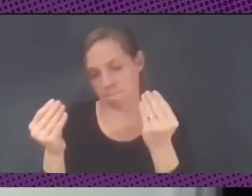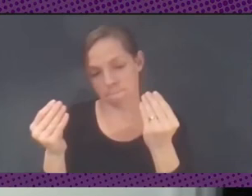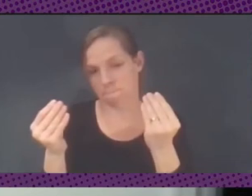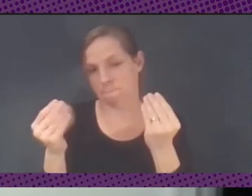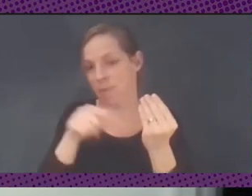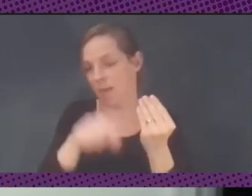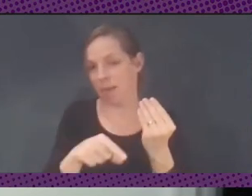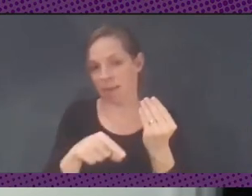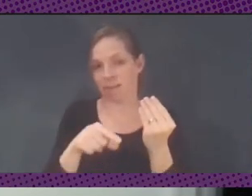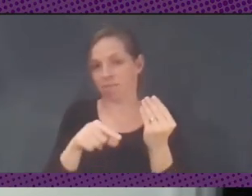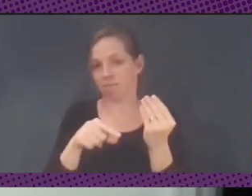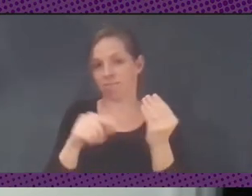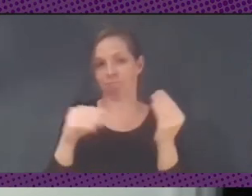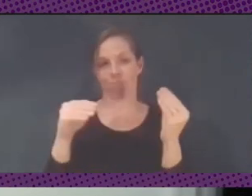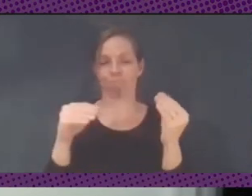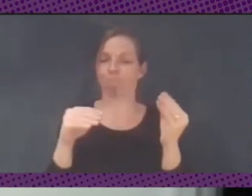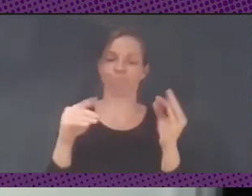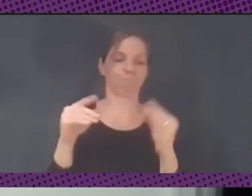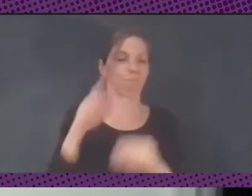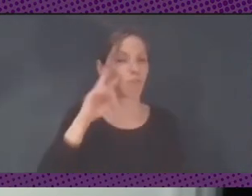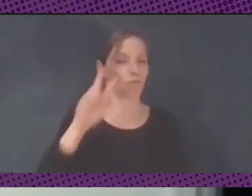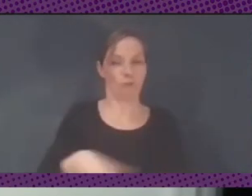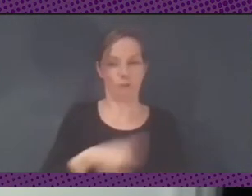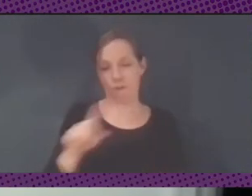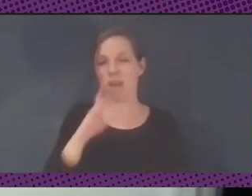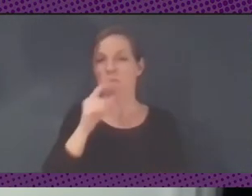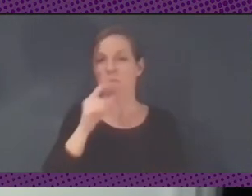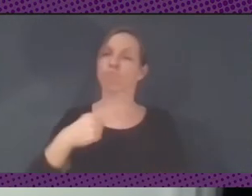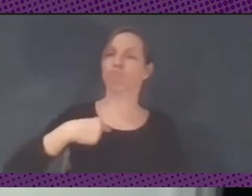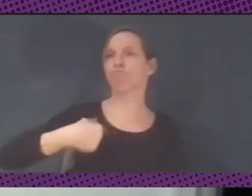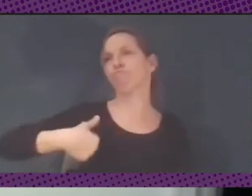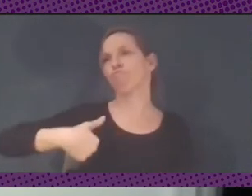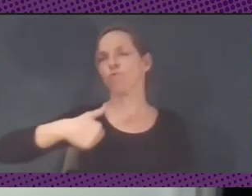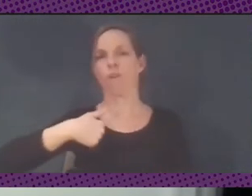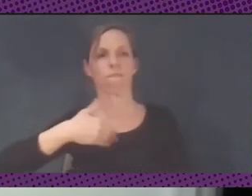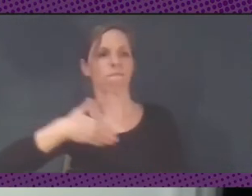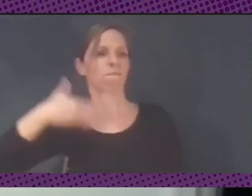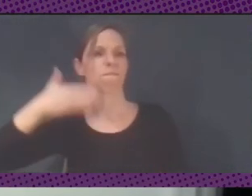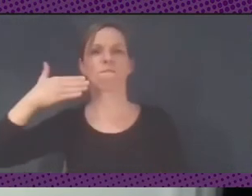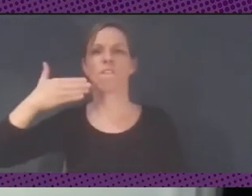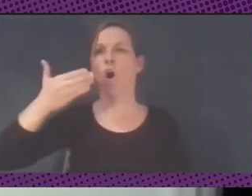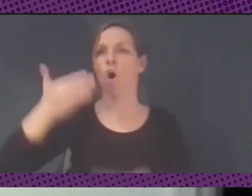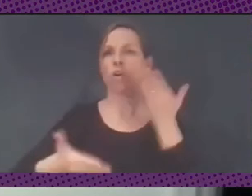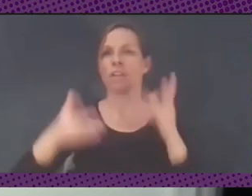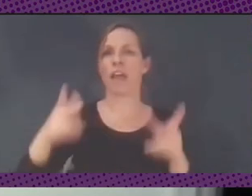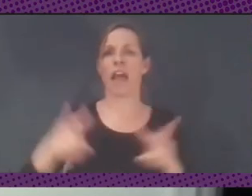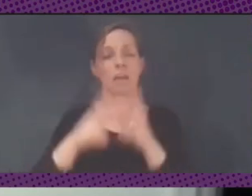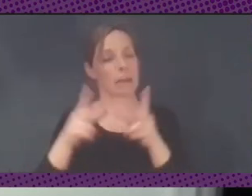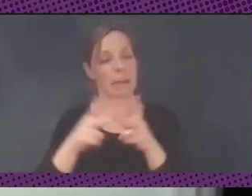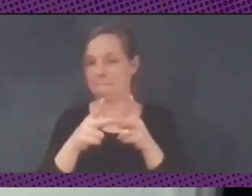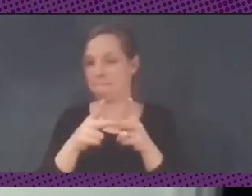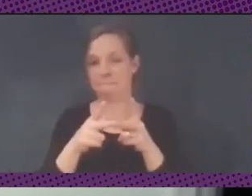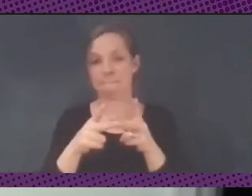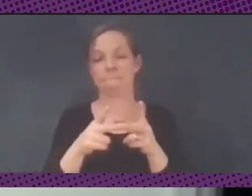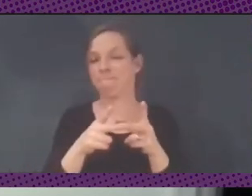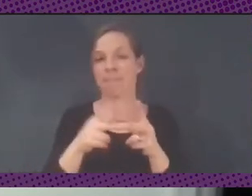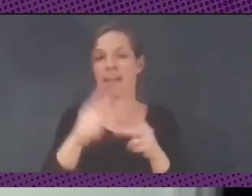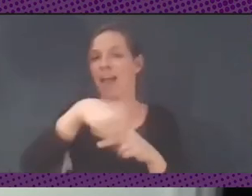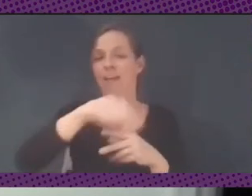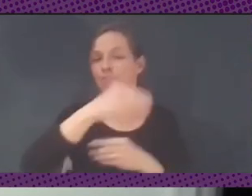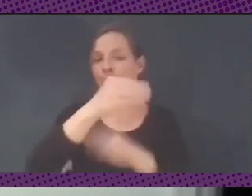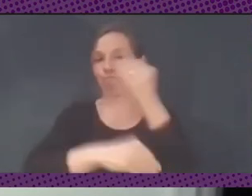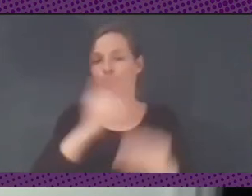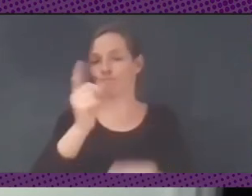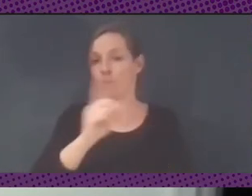justice warrior is a contradiction in itself and something that the left needs to come to grips with. We don't have the same sort of